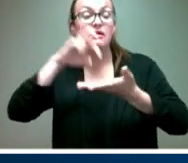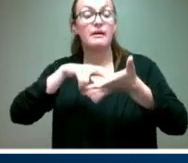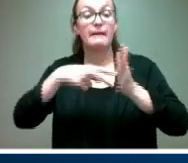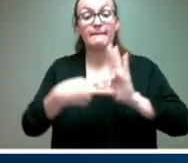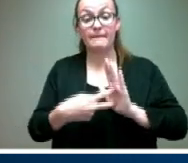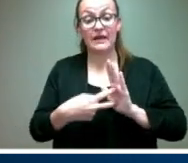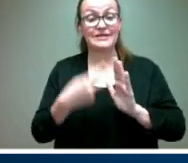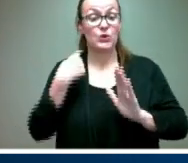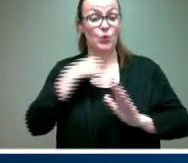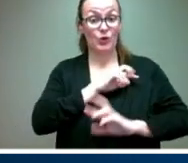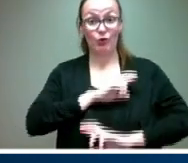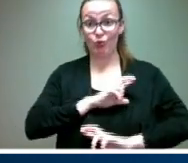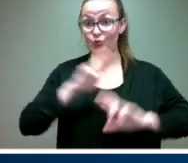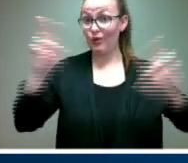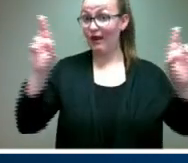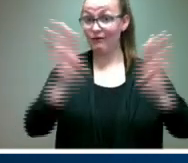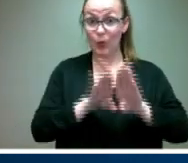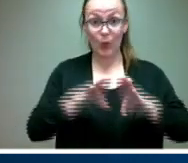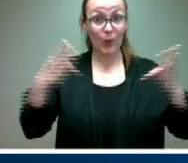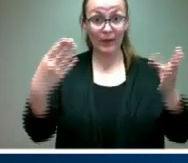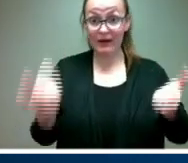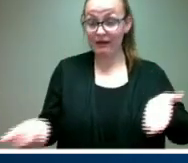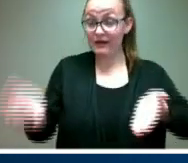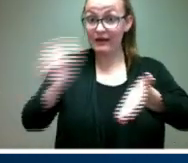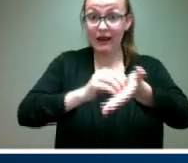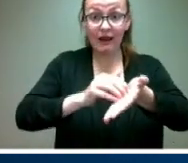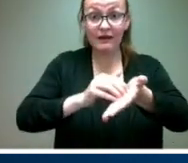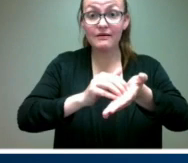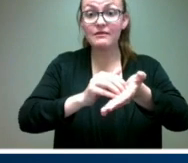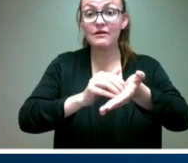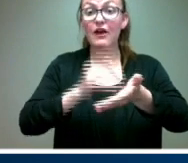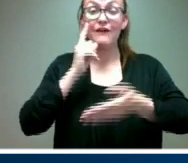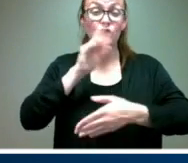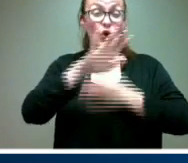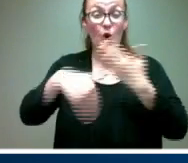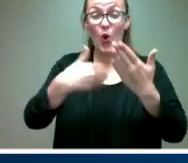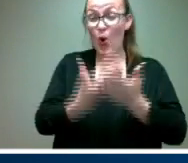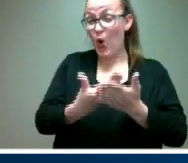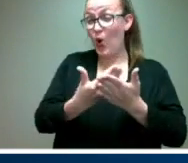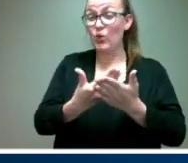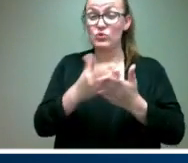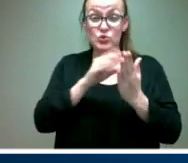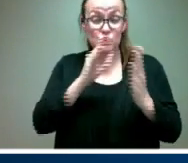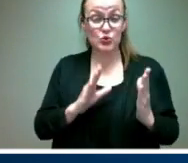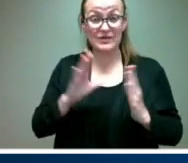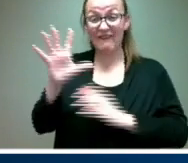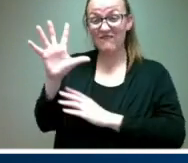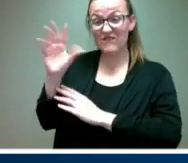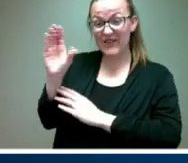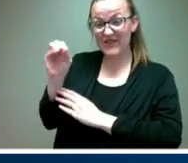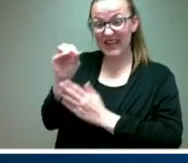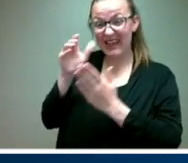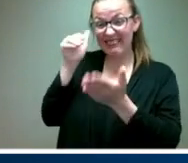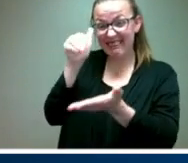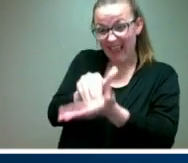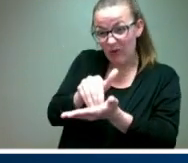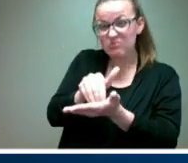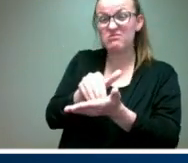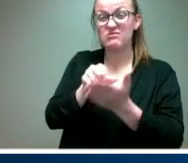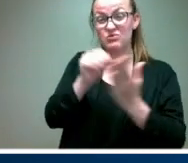plus thousand students just in Columbus, but even our neighboring districts, I think it's going to take the efforts